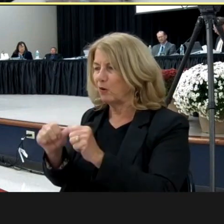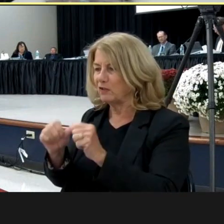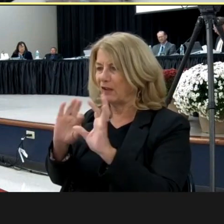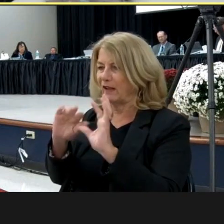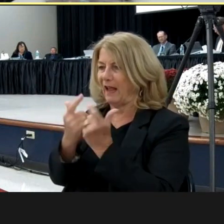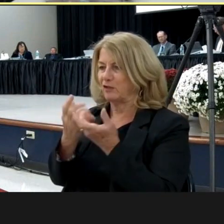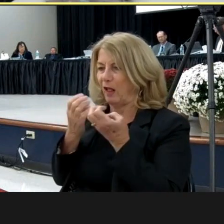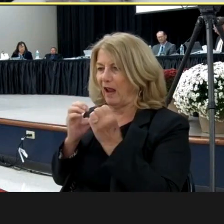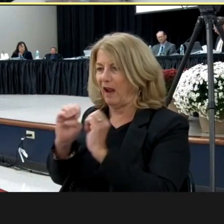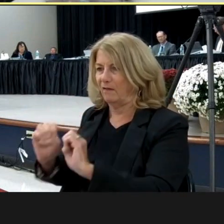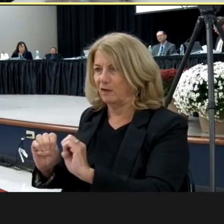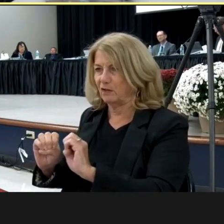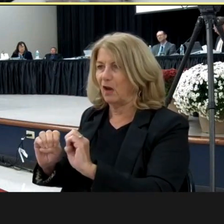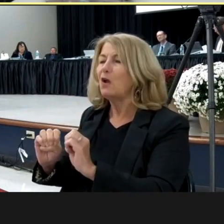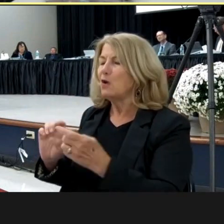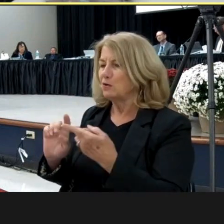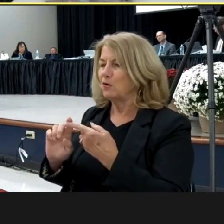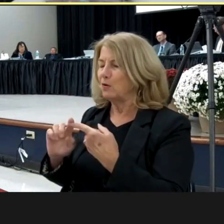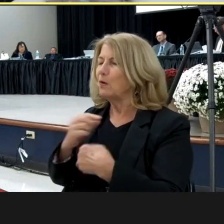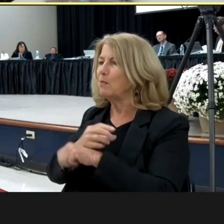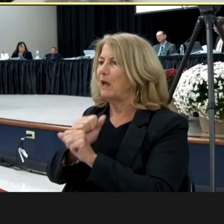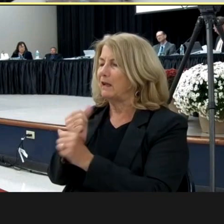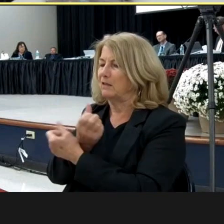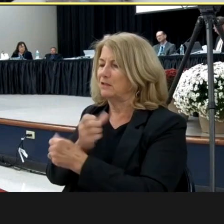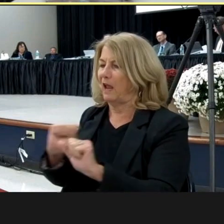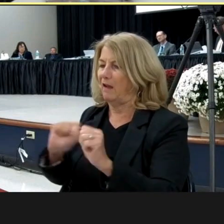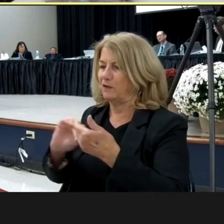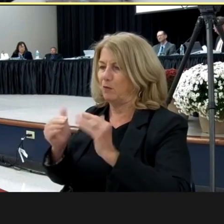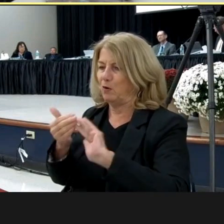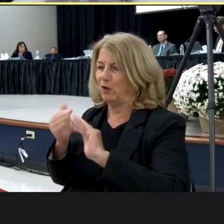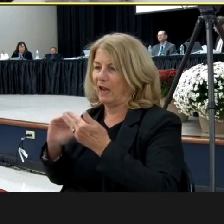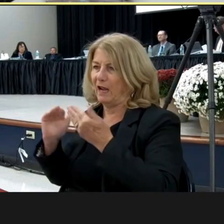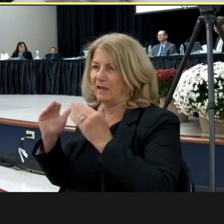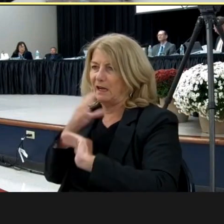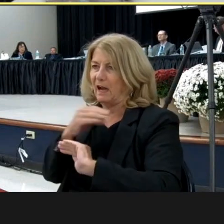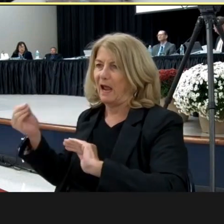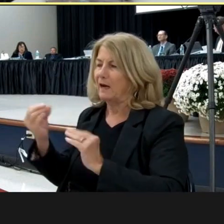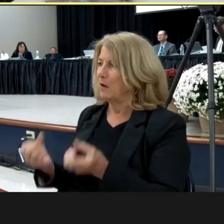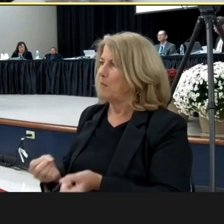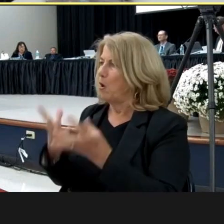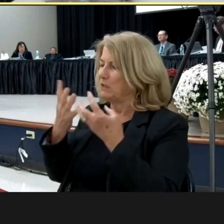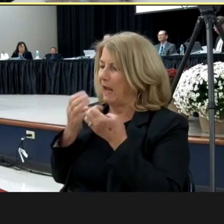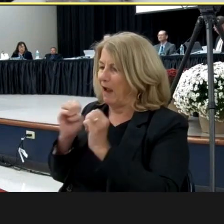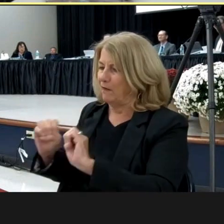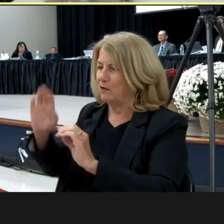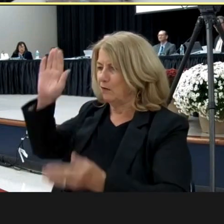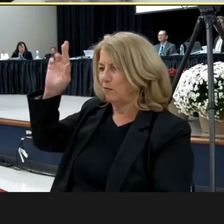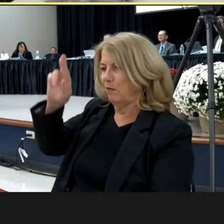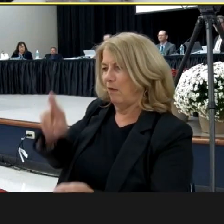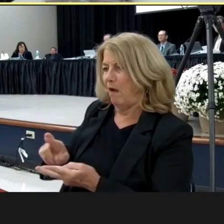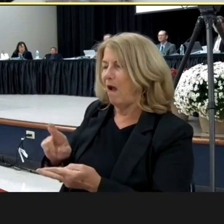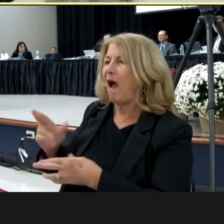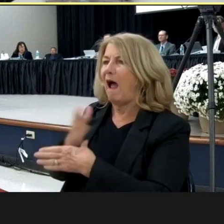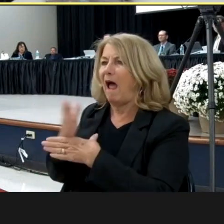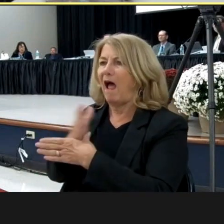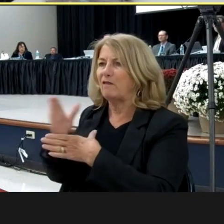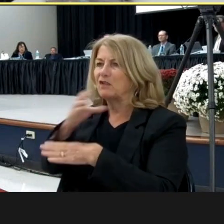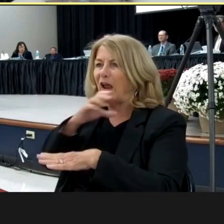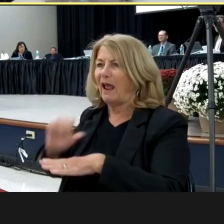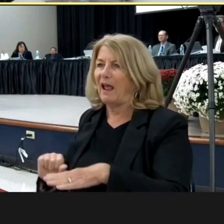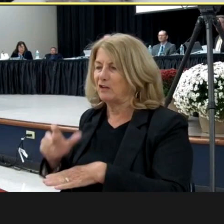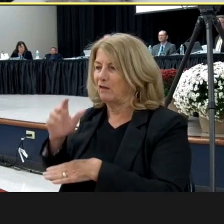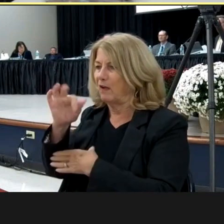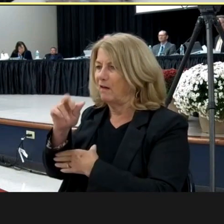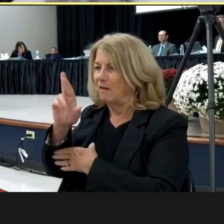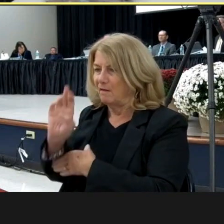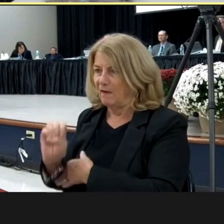efforts to create a safe community and really continue a multi-year effort to reduce the average age of our fire apparatus. This comes on the